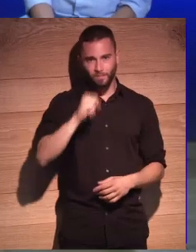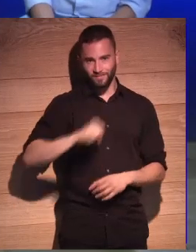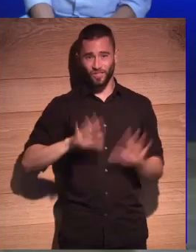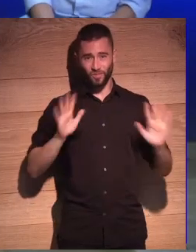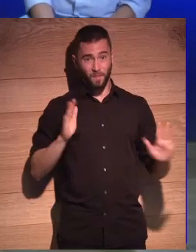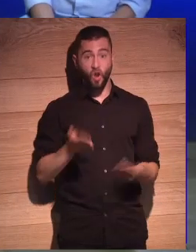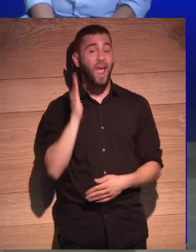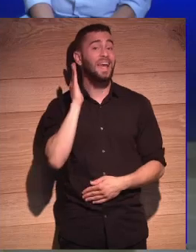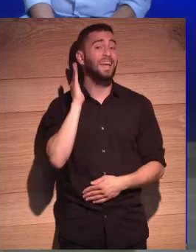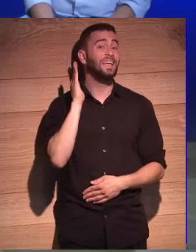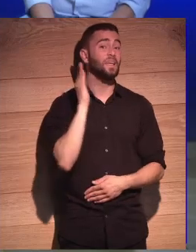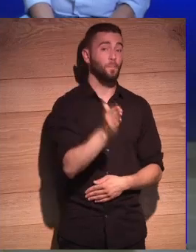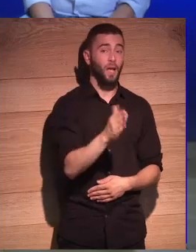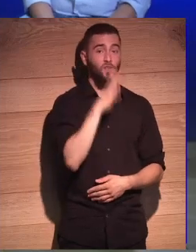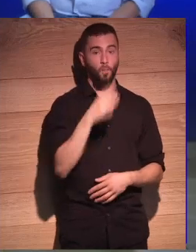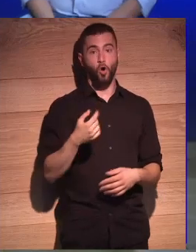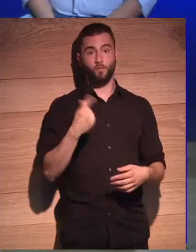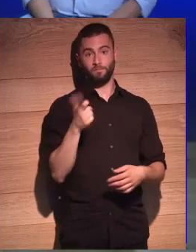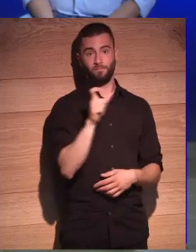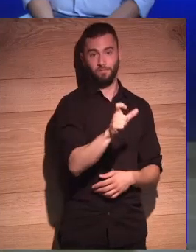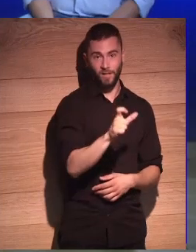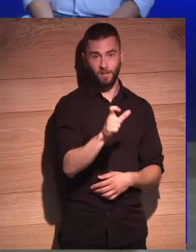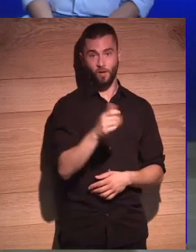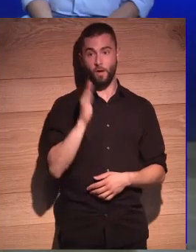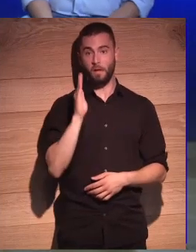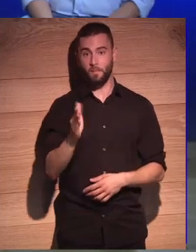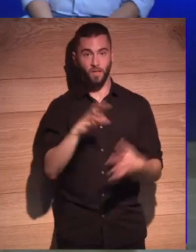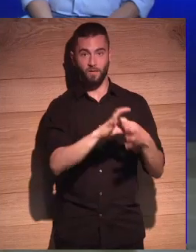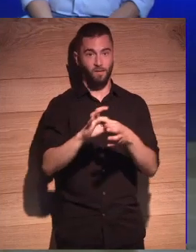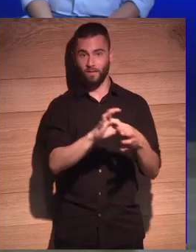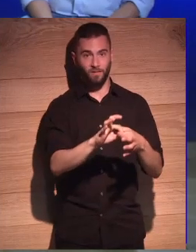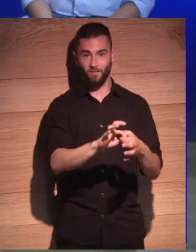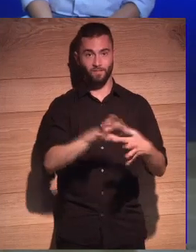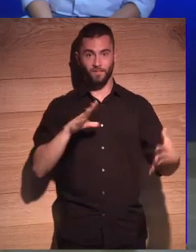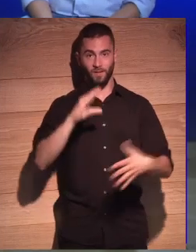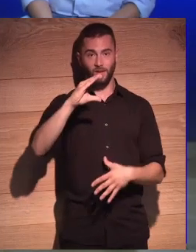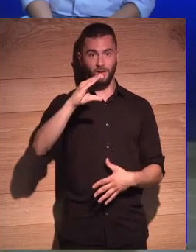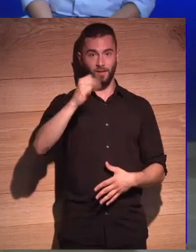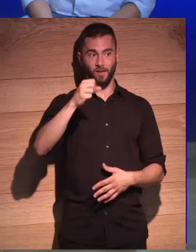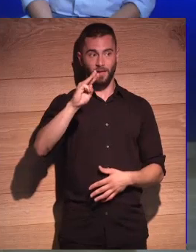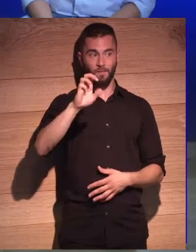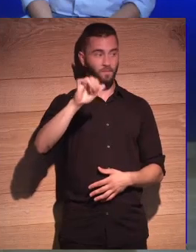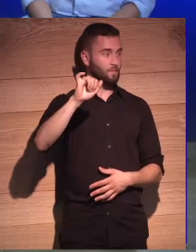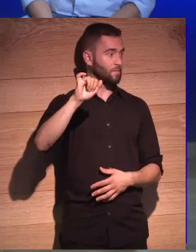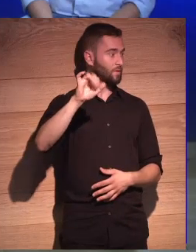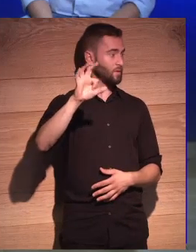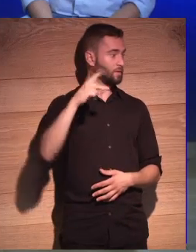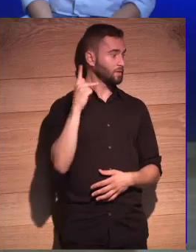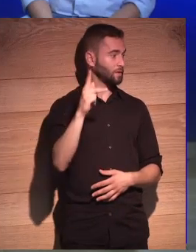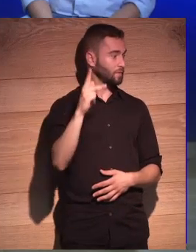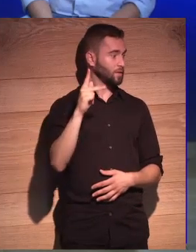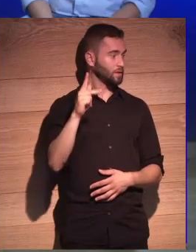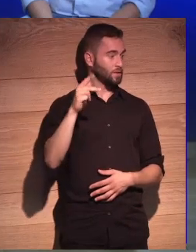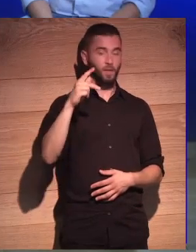happy. Many pictures were taken, but the relationship between the cost and the impact did not really work